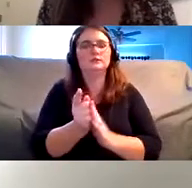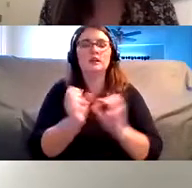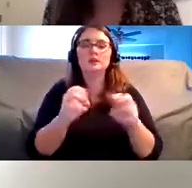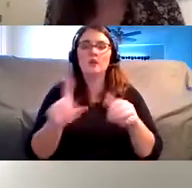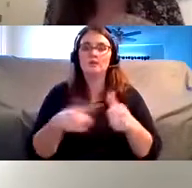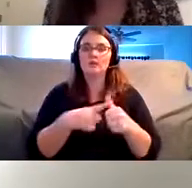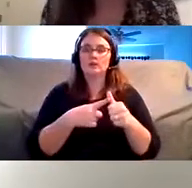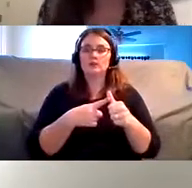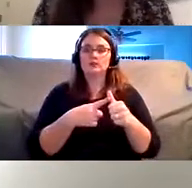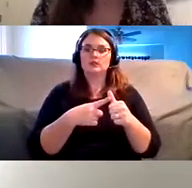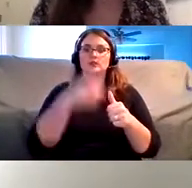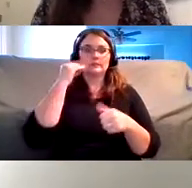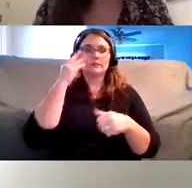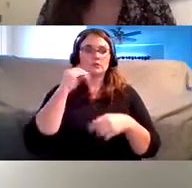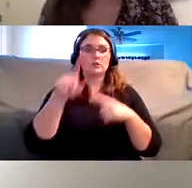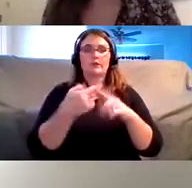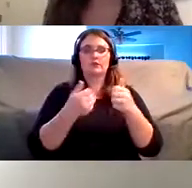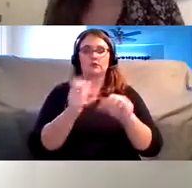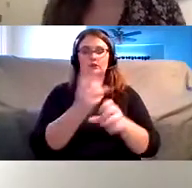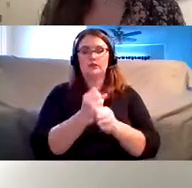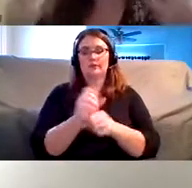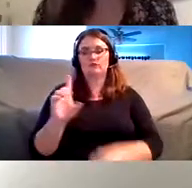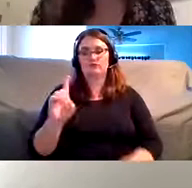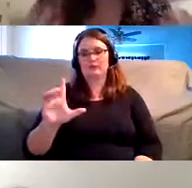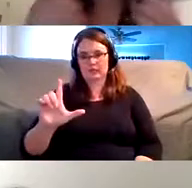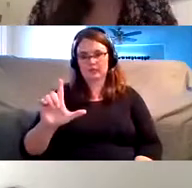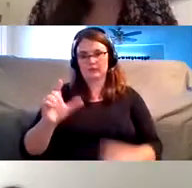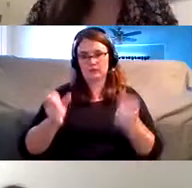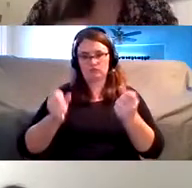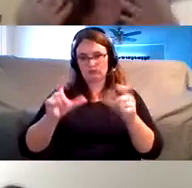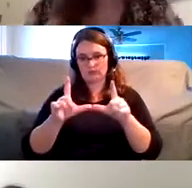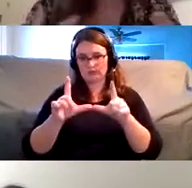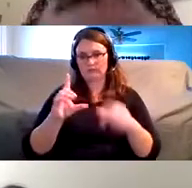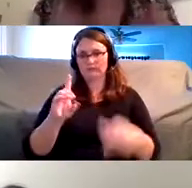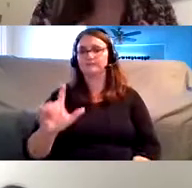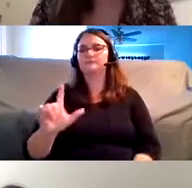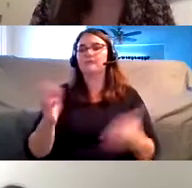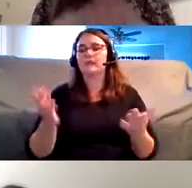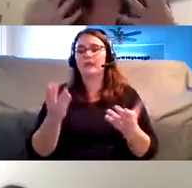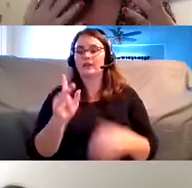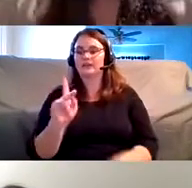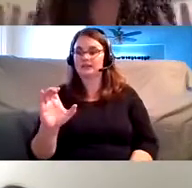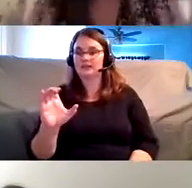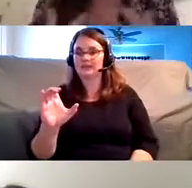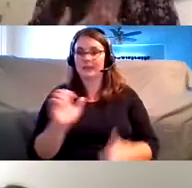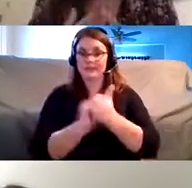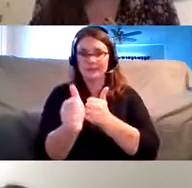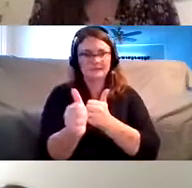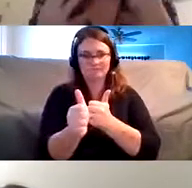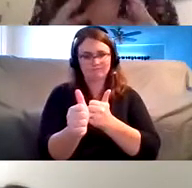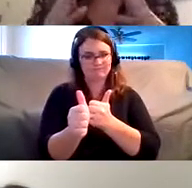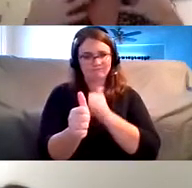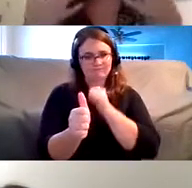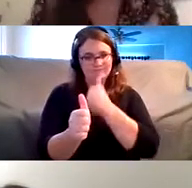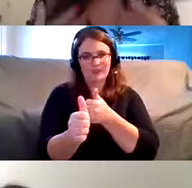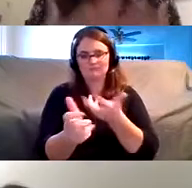my driver's license here in Kansas City, and I didn't pass. The lady treated me, to me, I